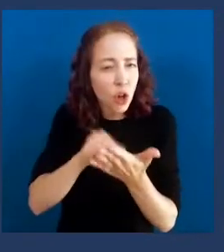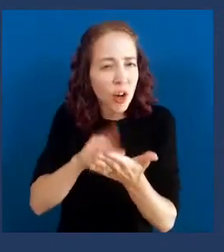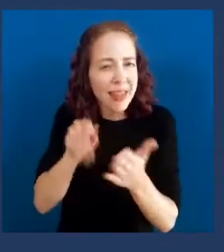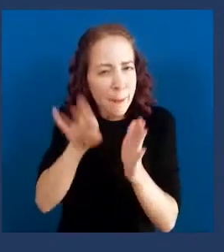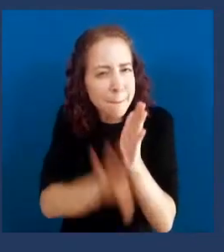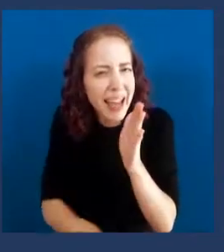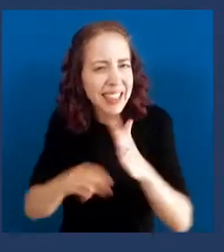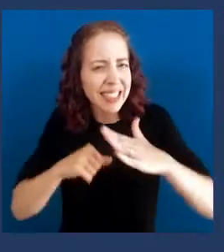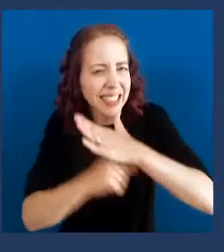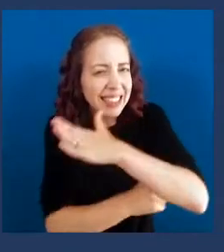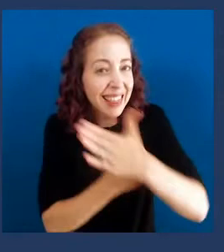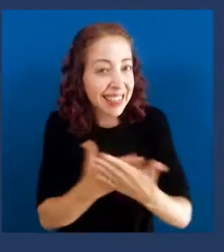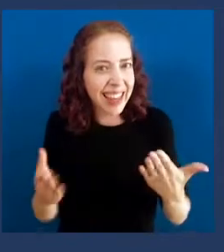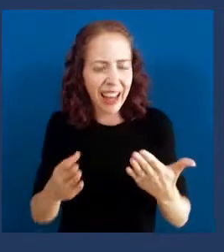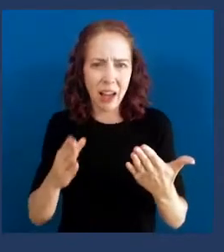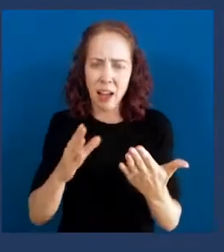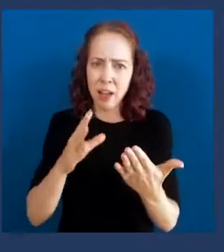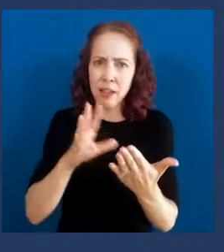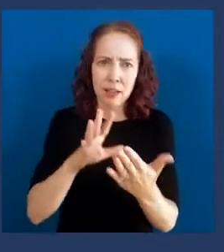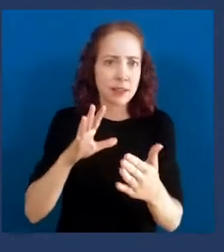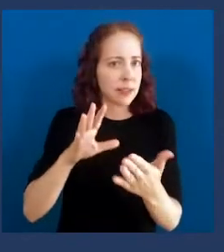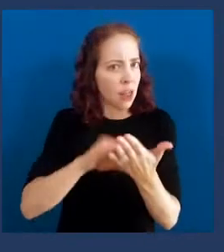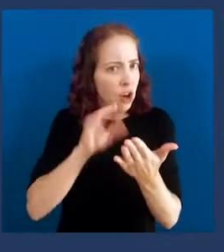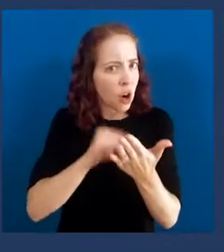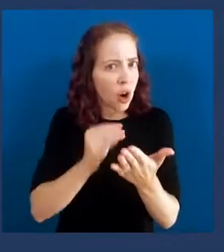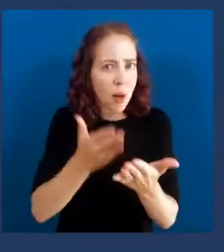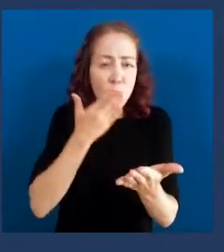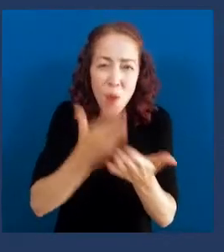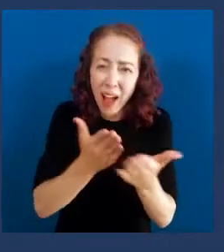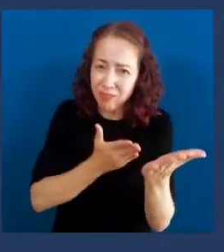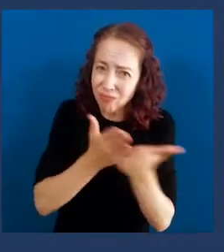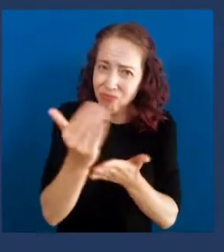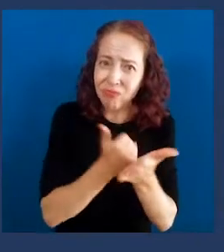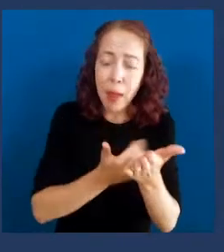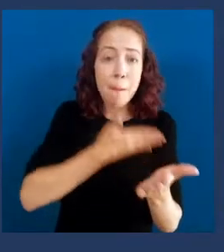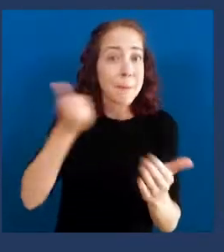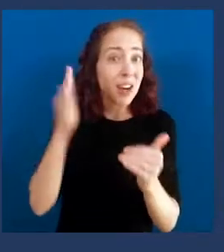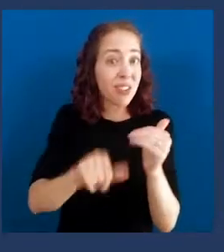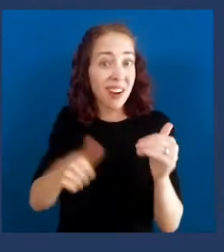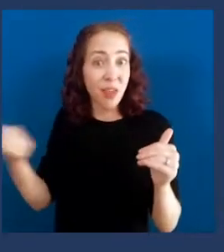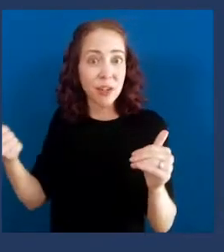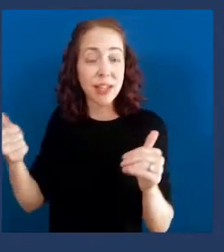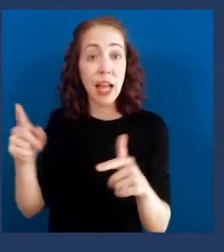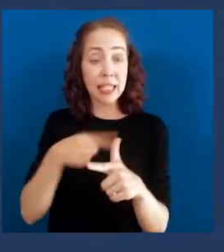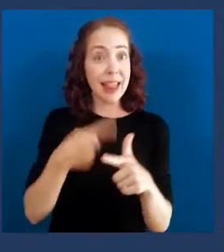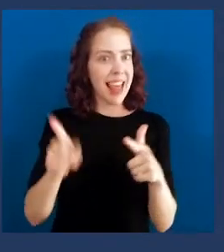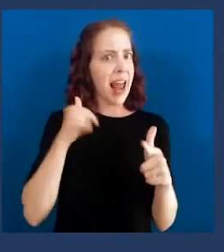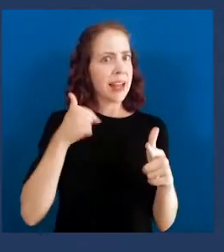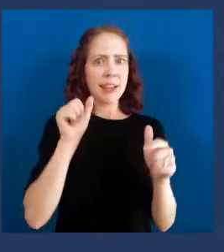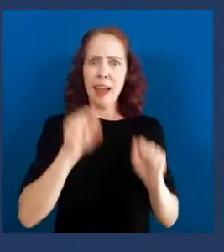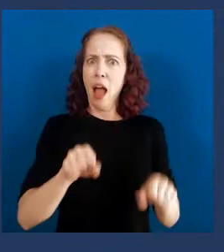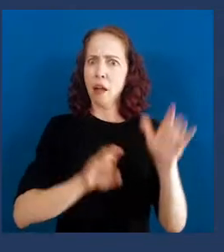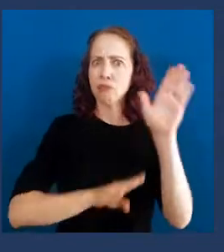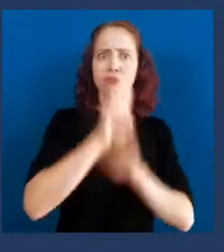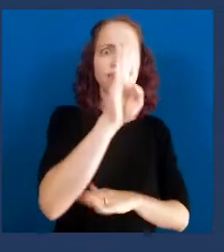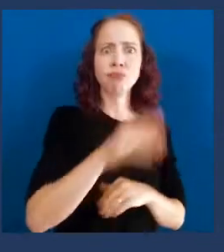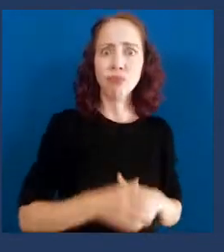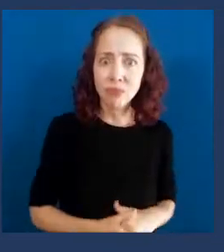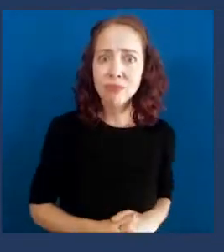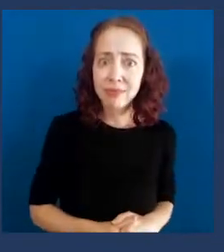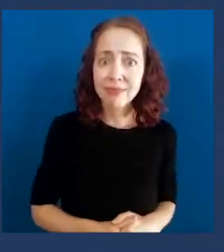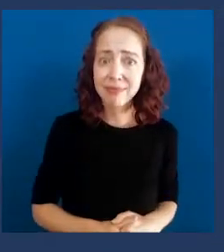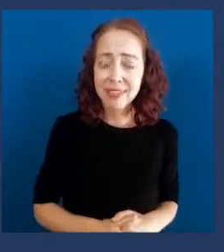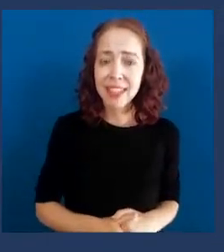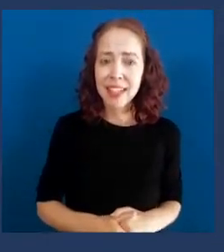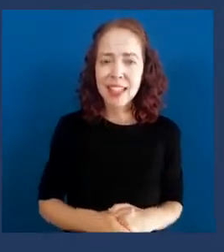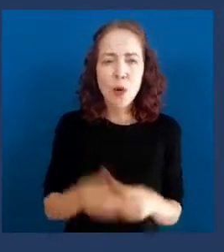well and better than anybody else. Because then if I can do that perfectly, then I'm able to grow this army that's so big, right? So it's